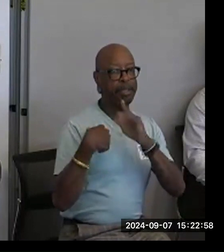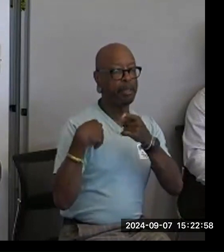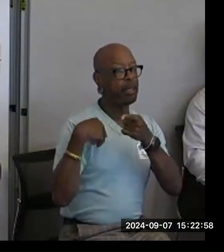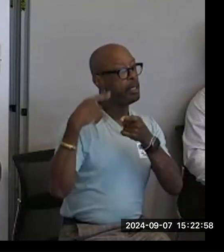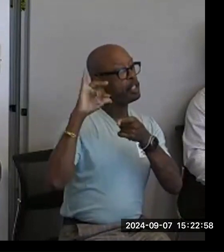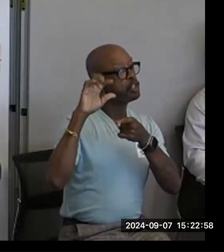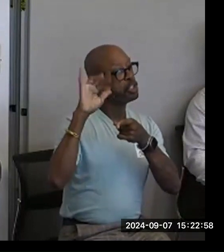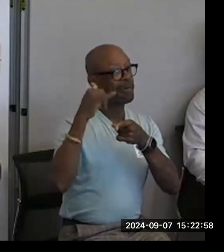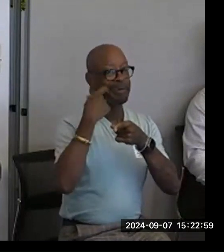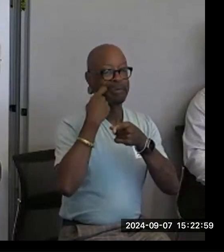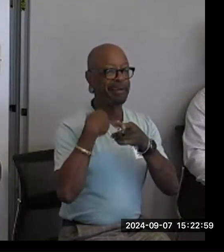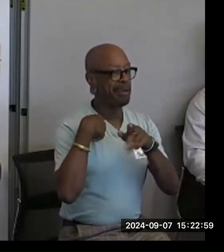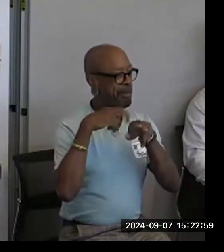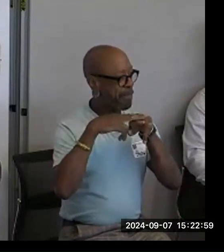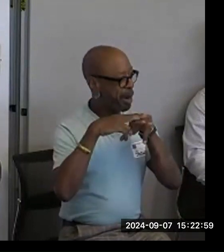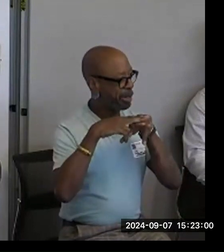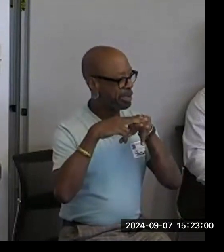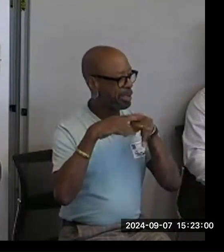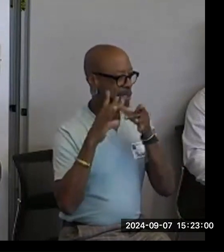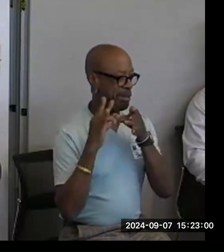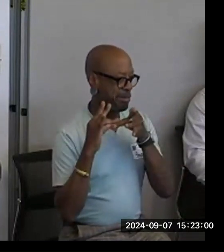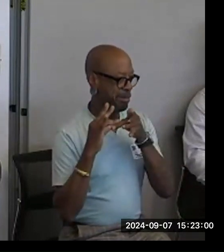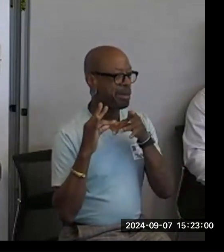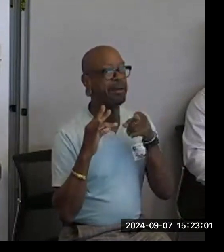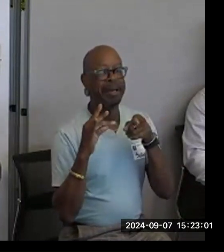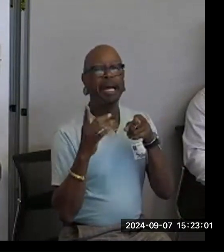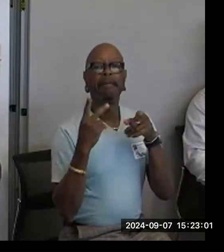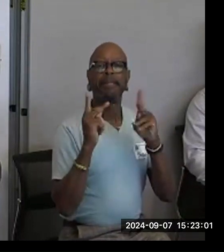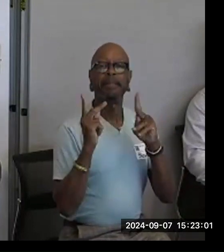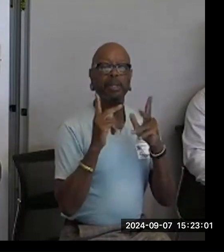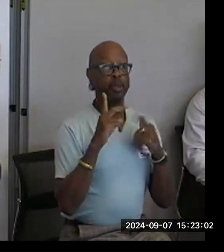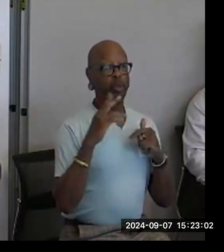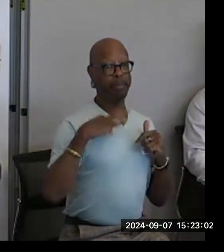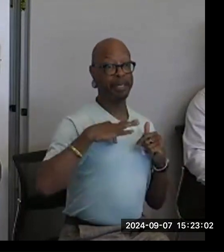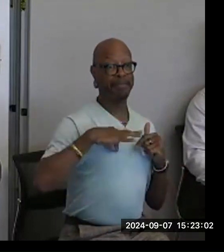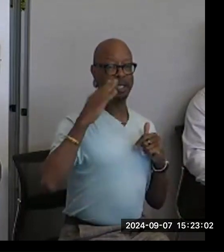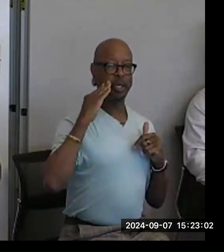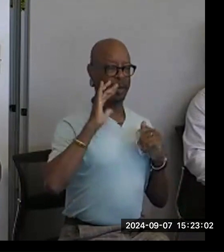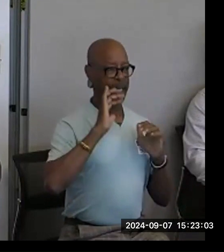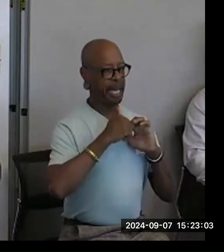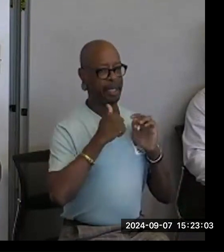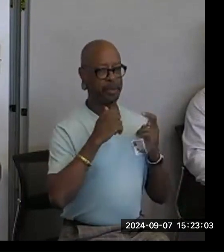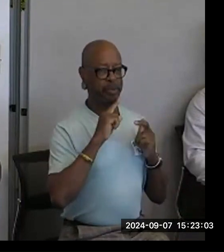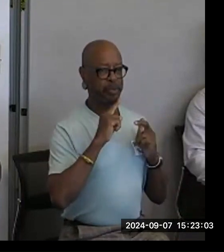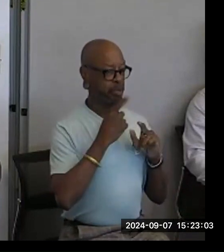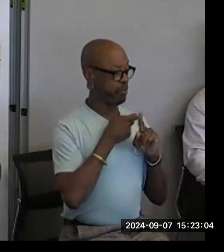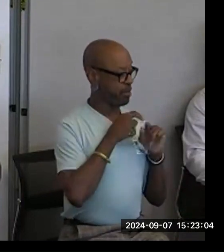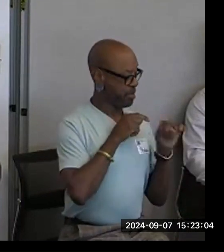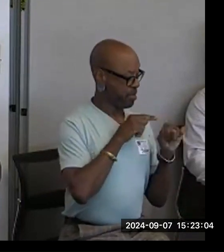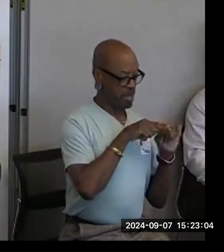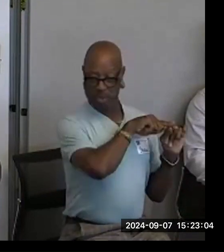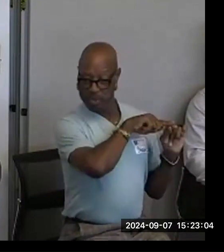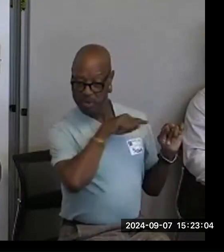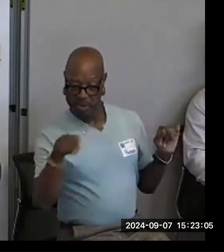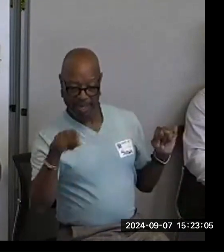BART. I would, think people benefit knowing how to get from one location to another. Yes. Now, when you're creating the